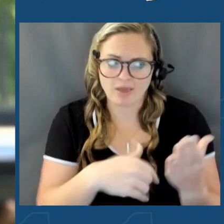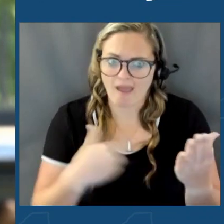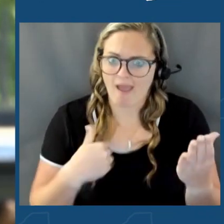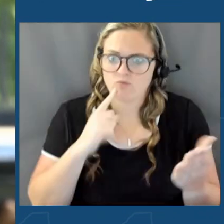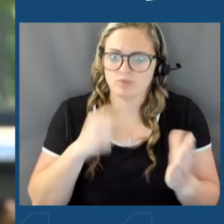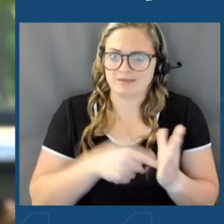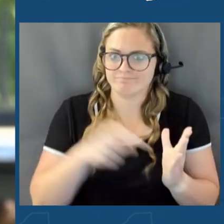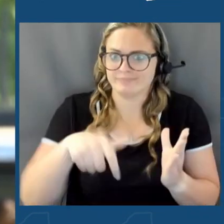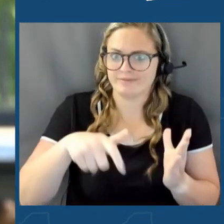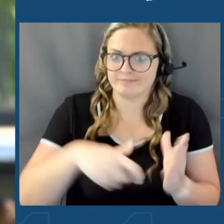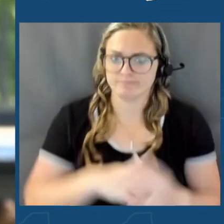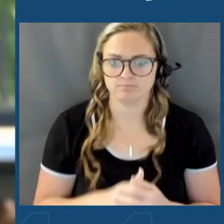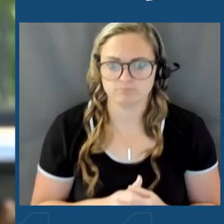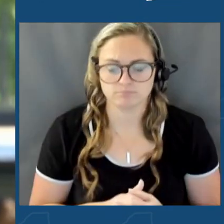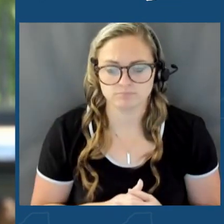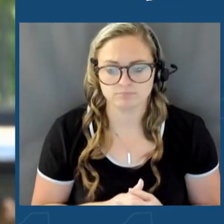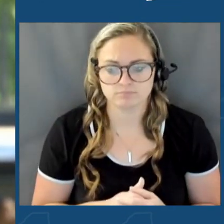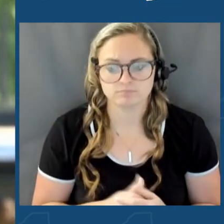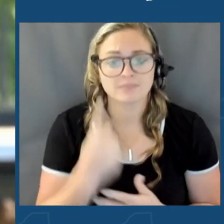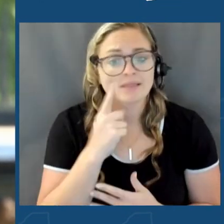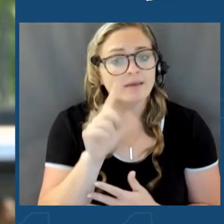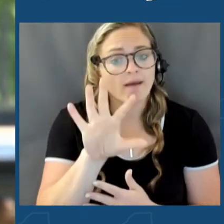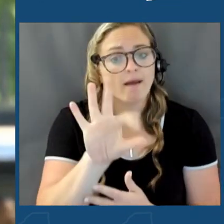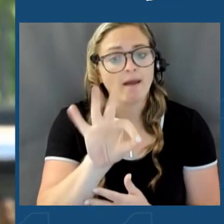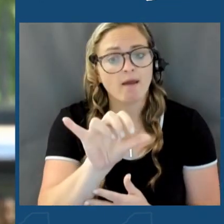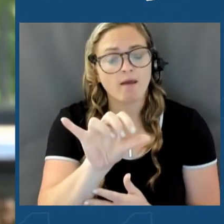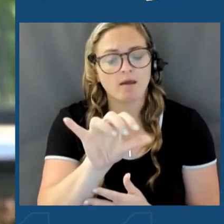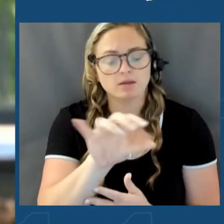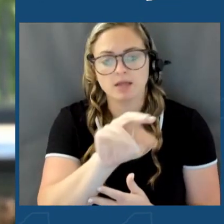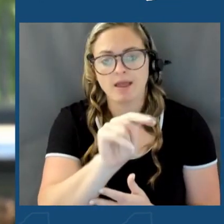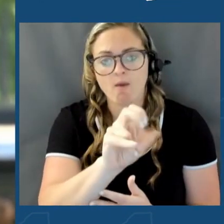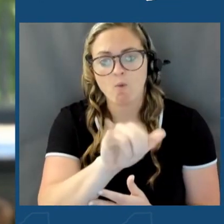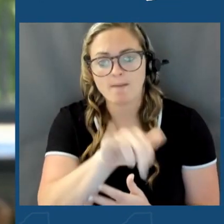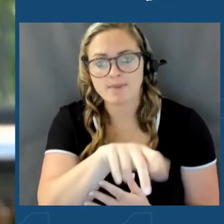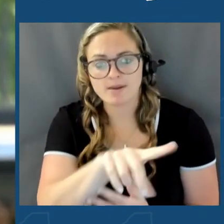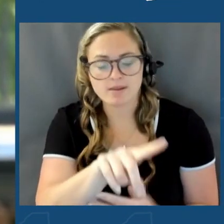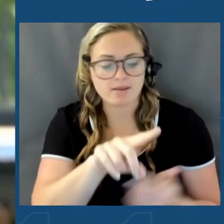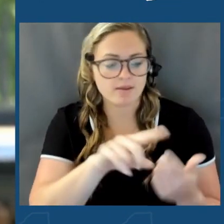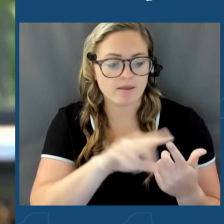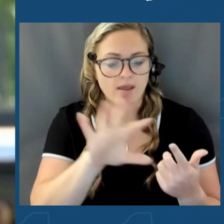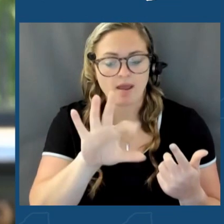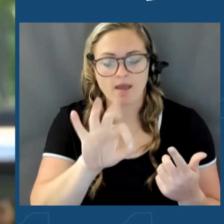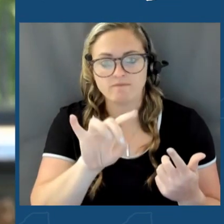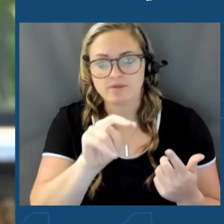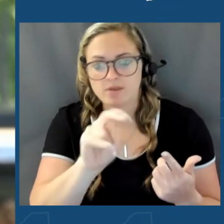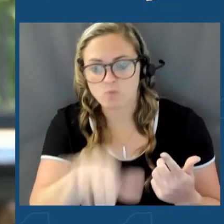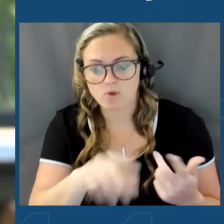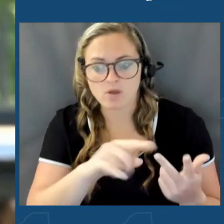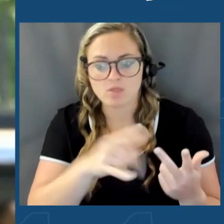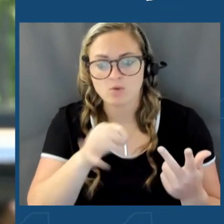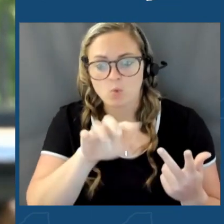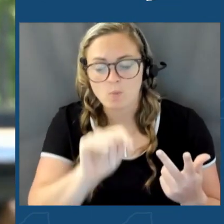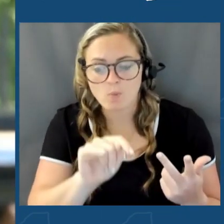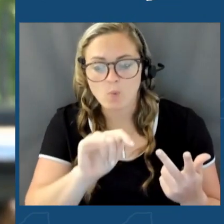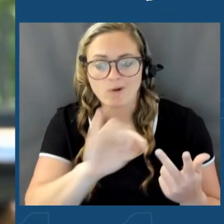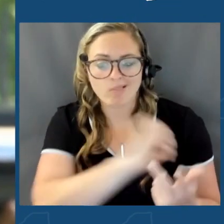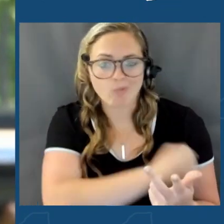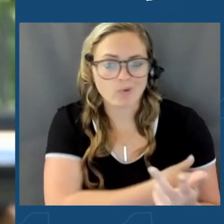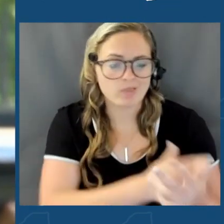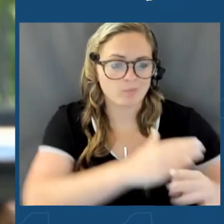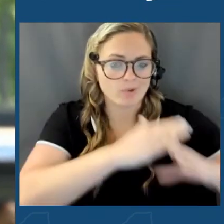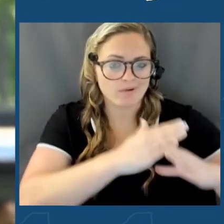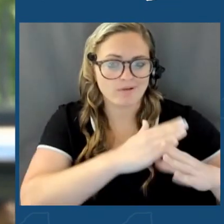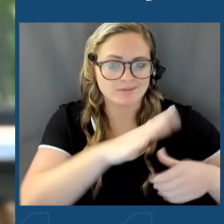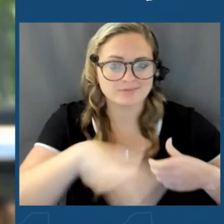I thank NYPD, the FDNY, the Port Authority Police who protect this land every day, and